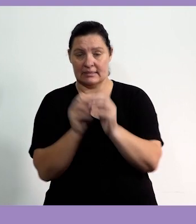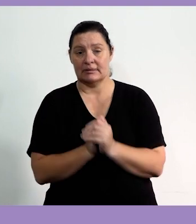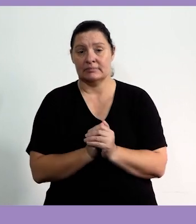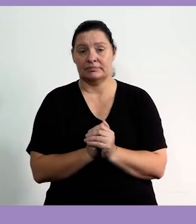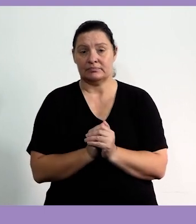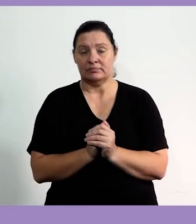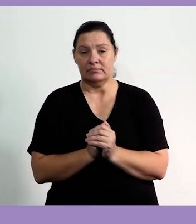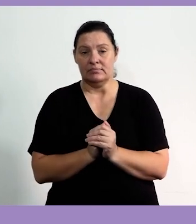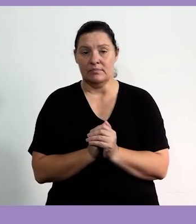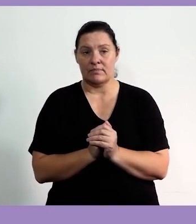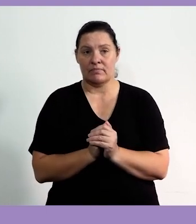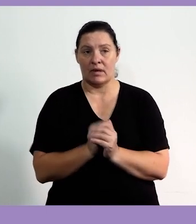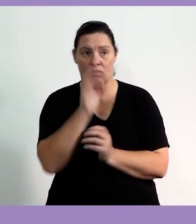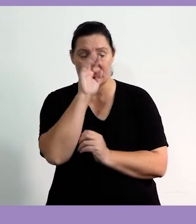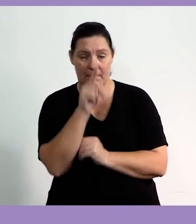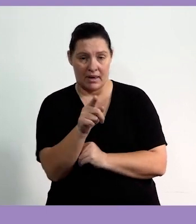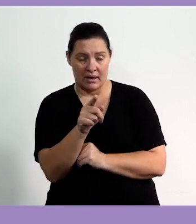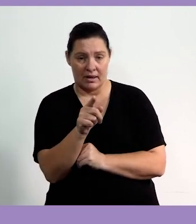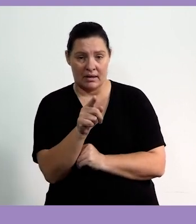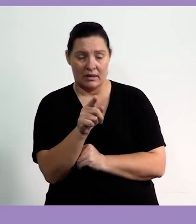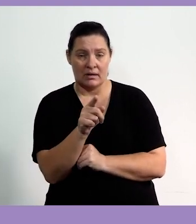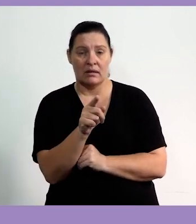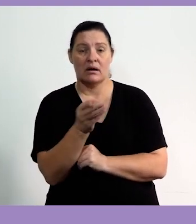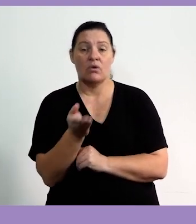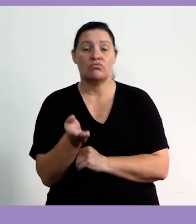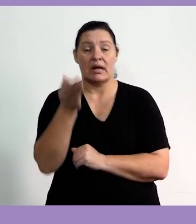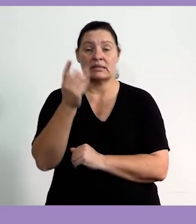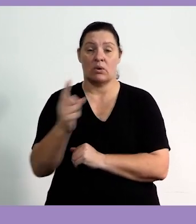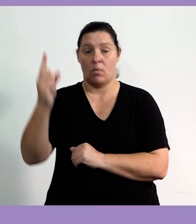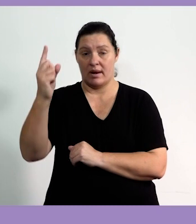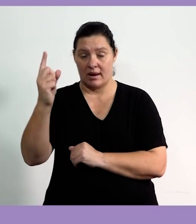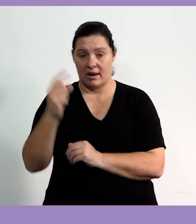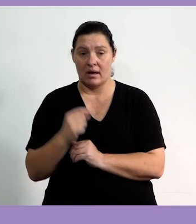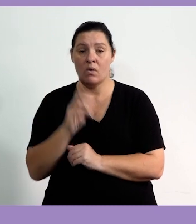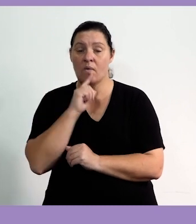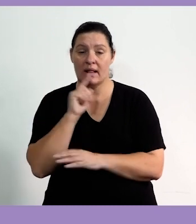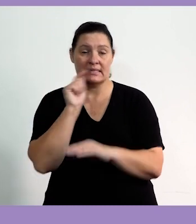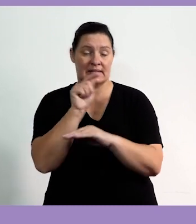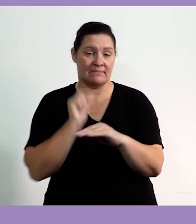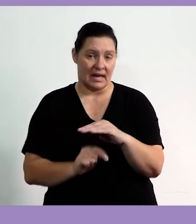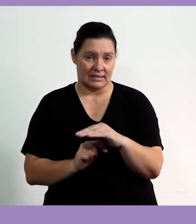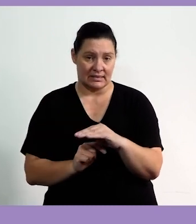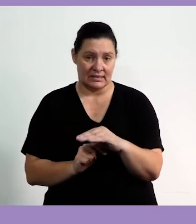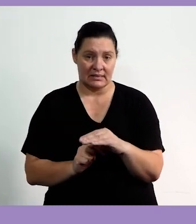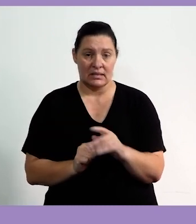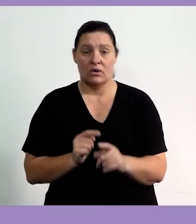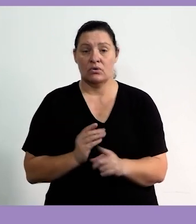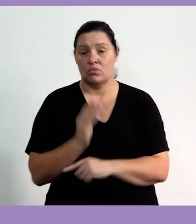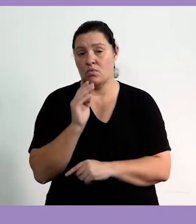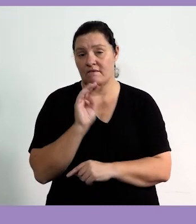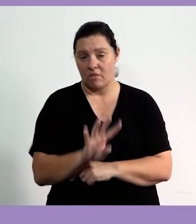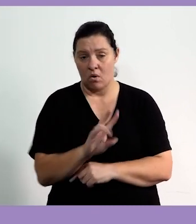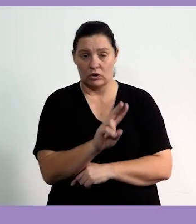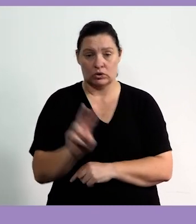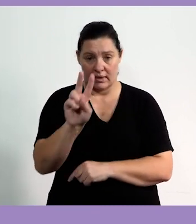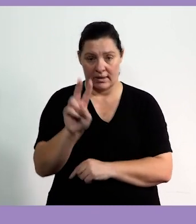the exponents. And remember, this is raised to the exponent 1. We are going to divide this